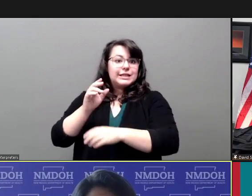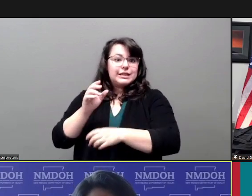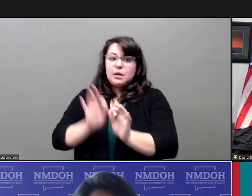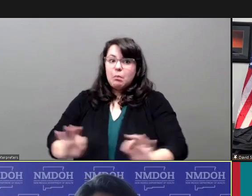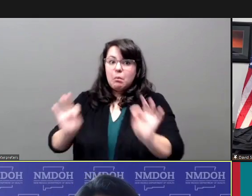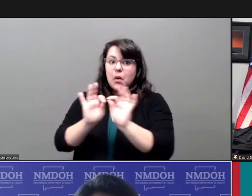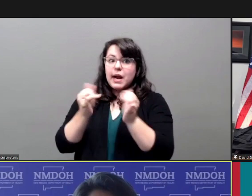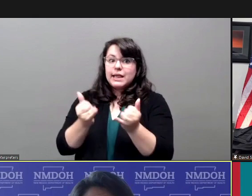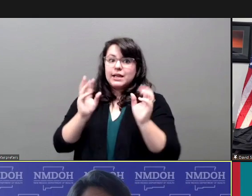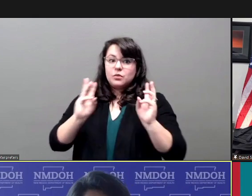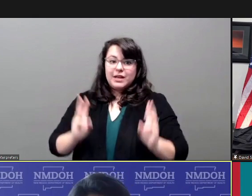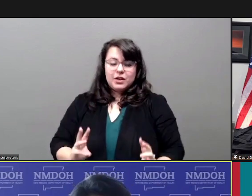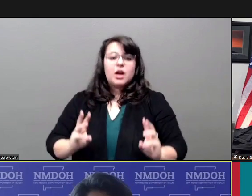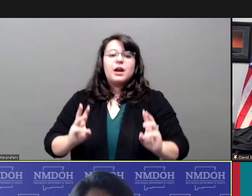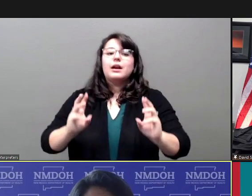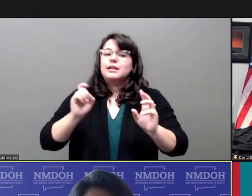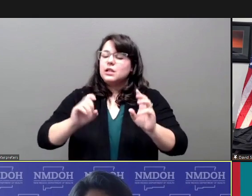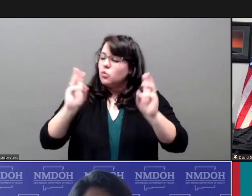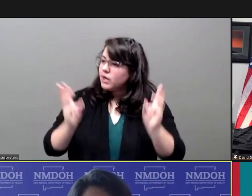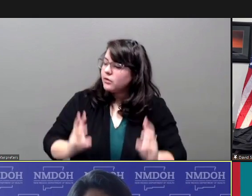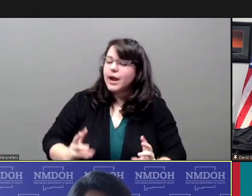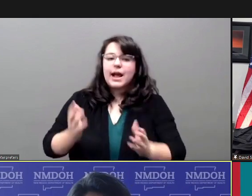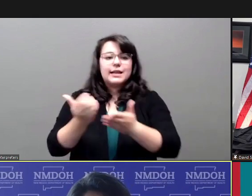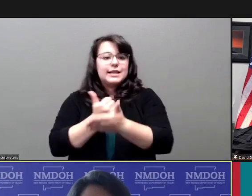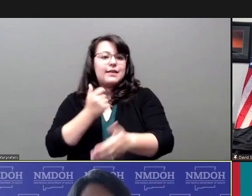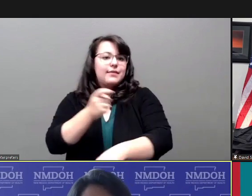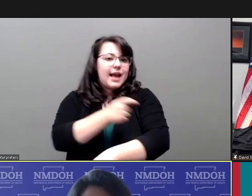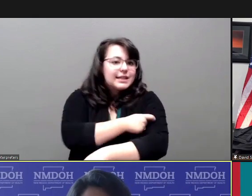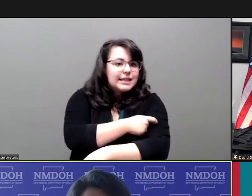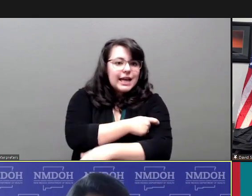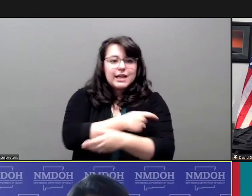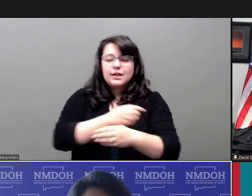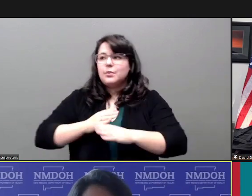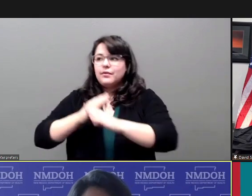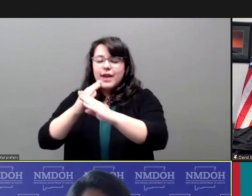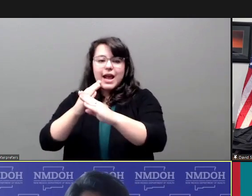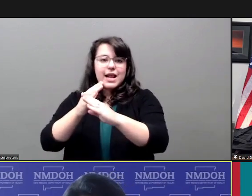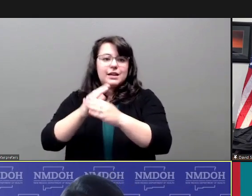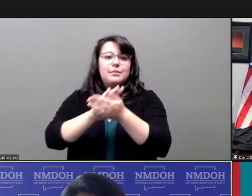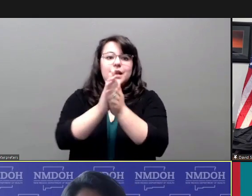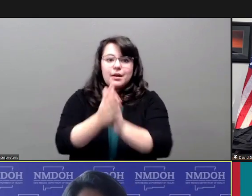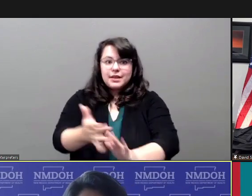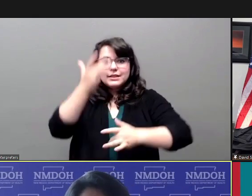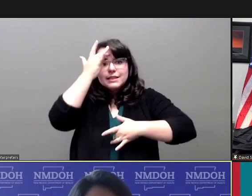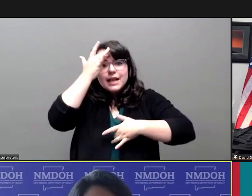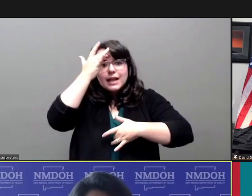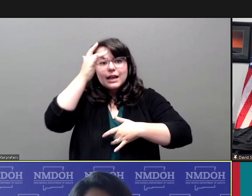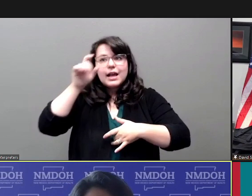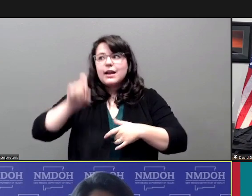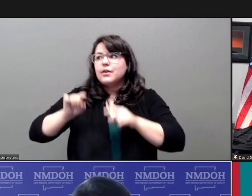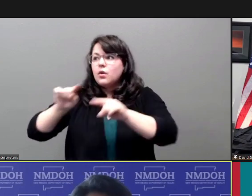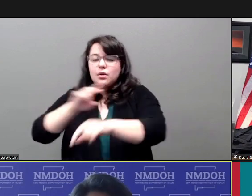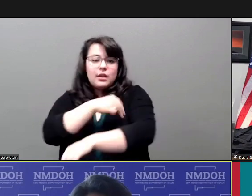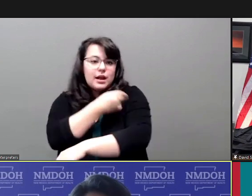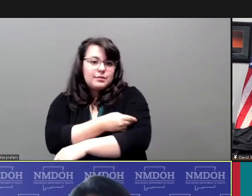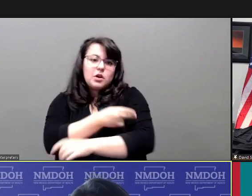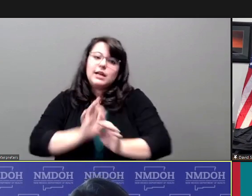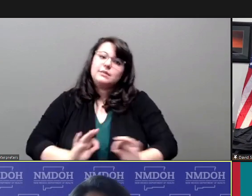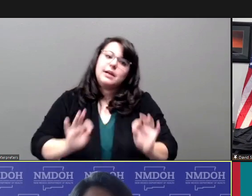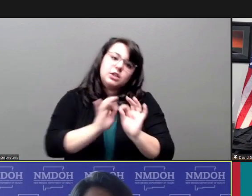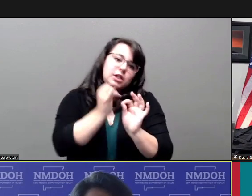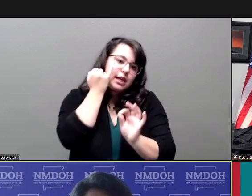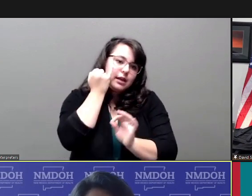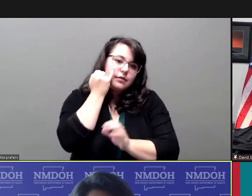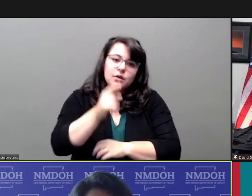like winterize, get vaccinated to prevent getting sick and having to go to the hospital, especially if you're